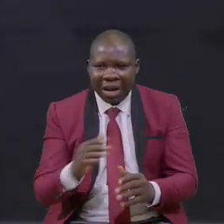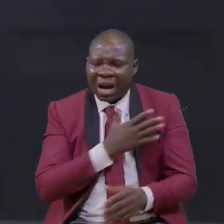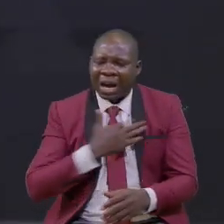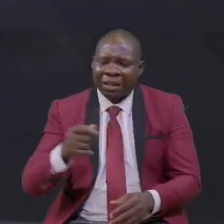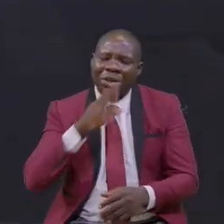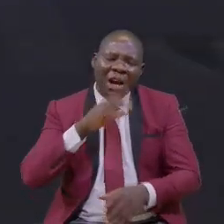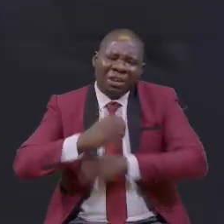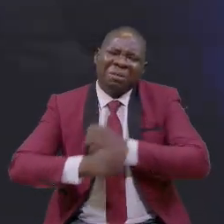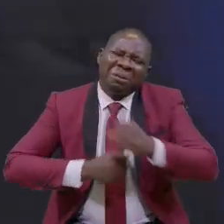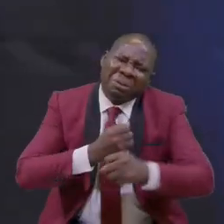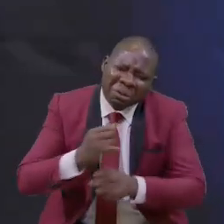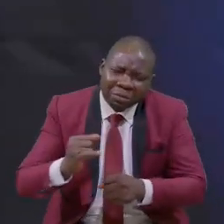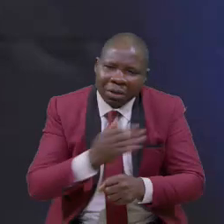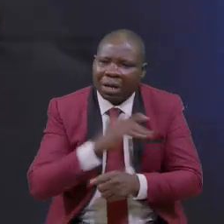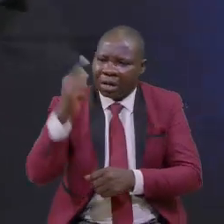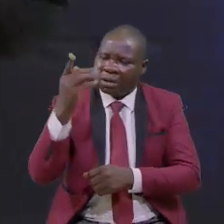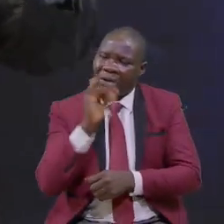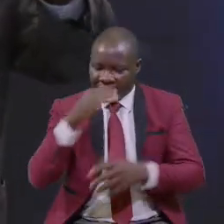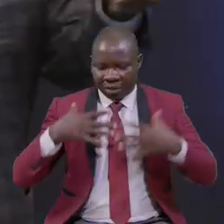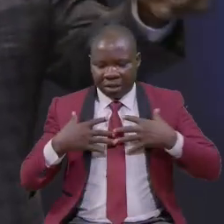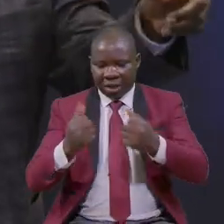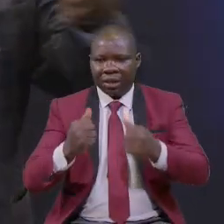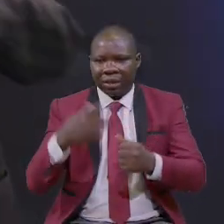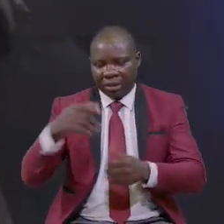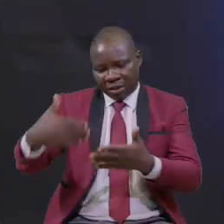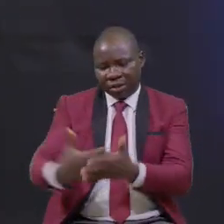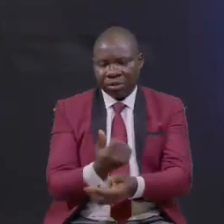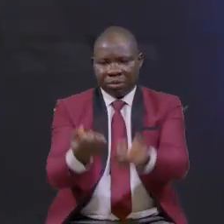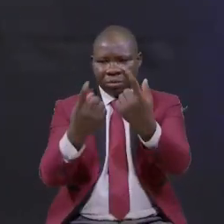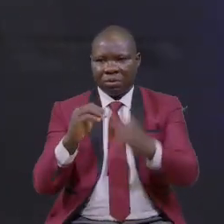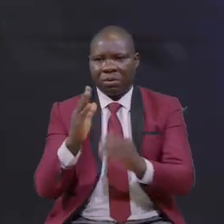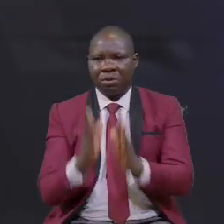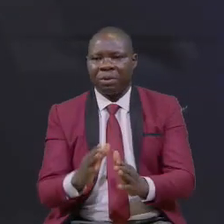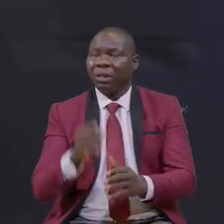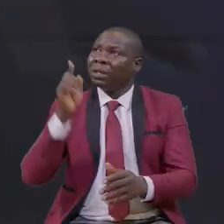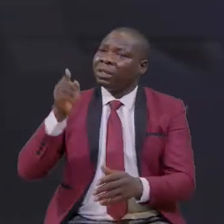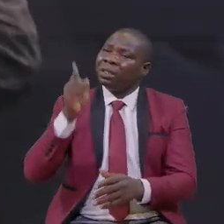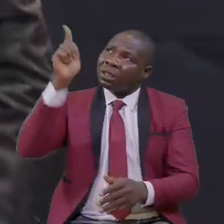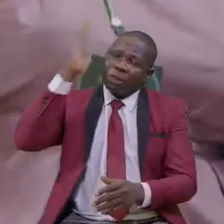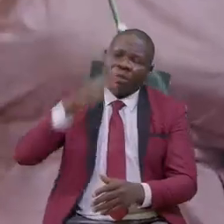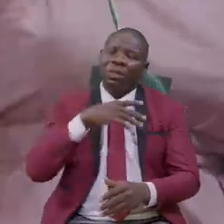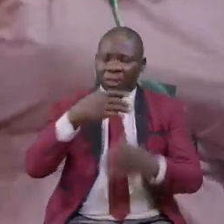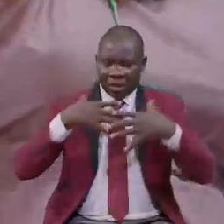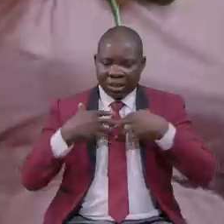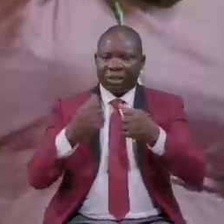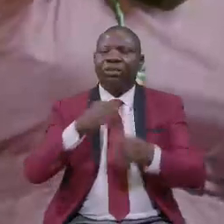suffering. As God is healing the newcomers, He will heal the old